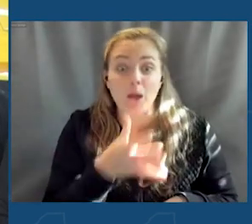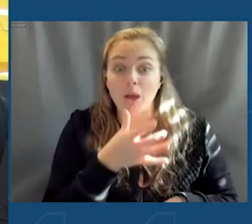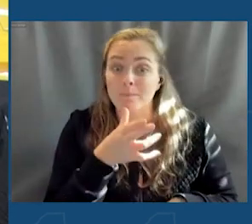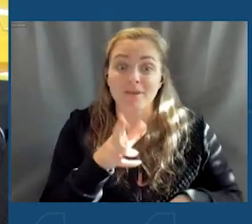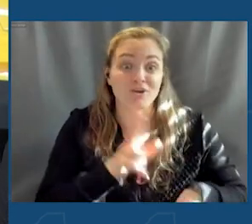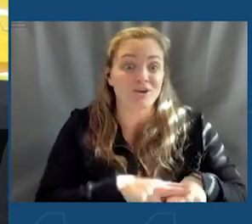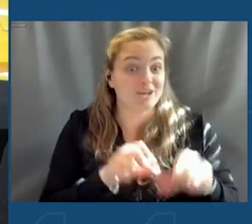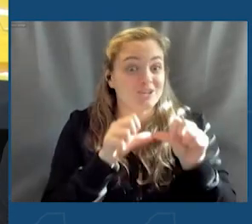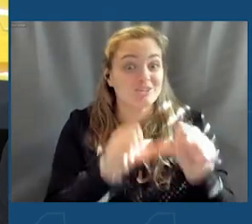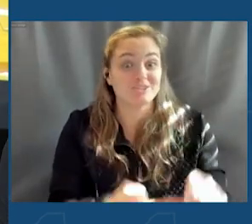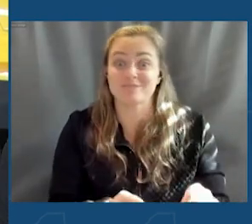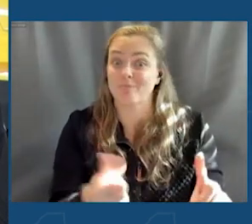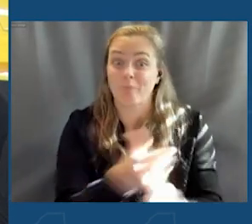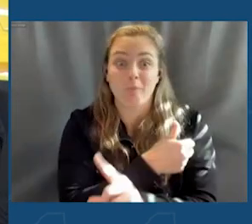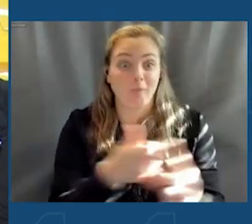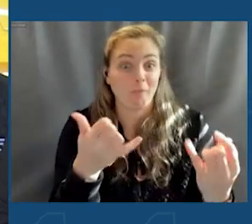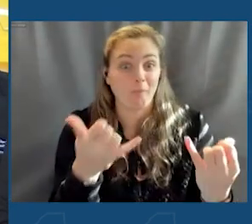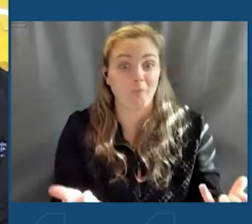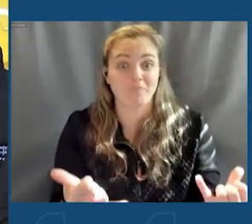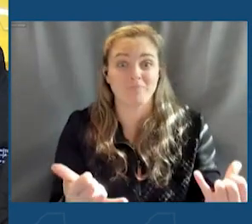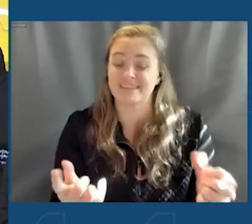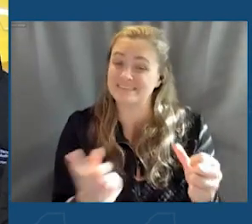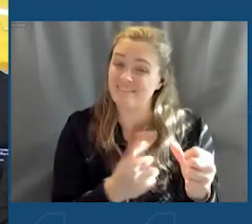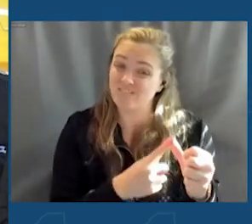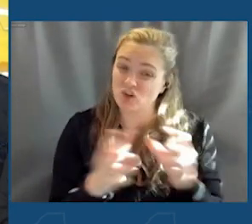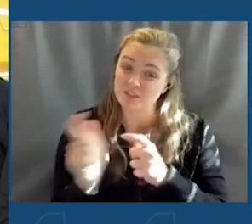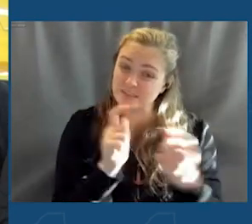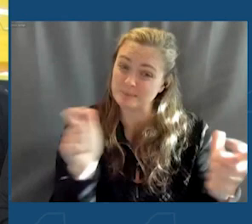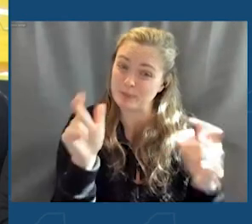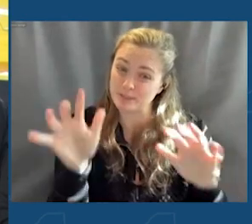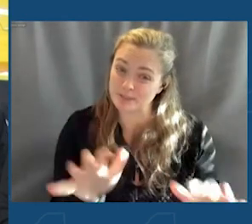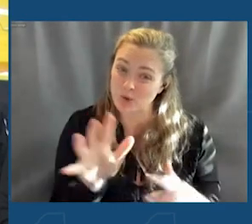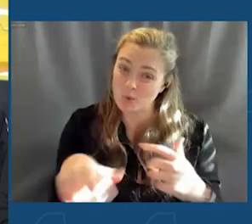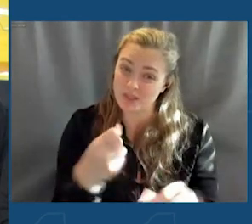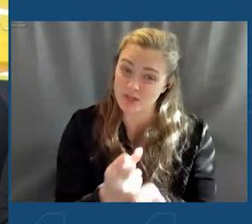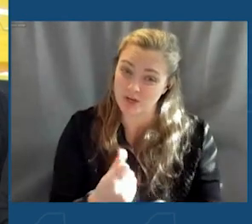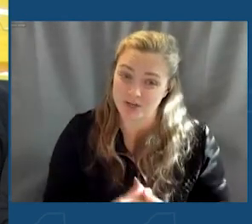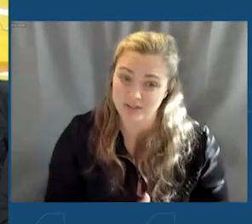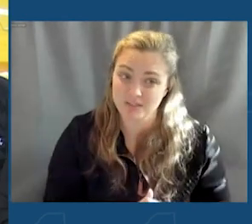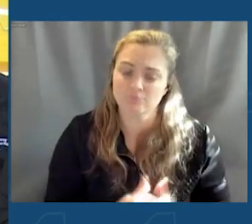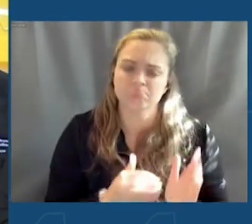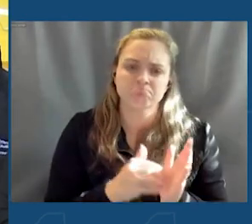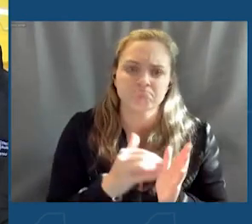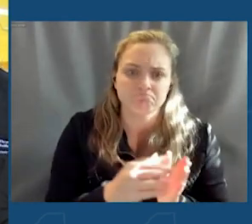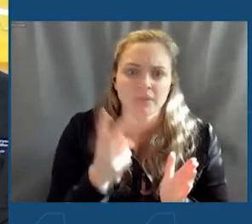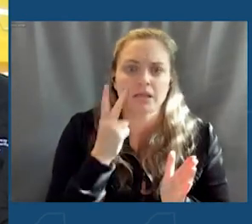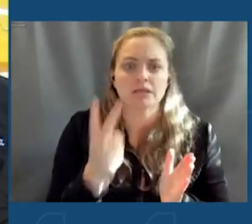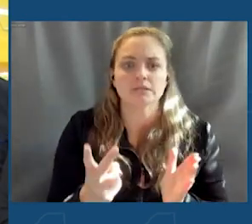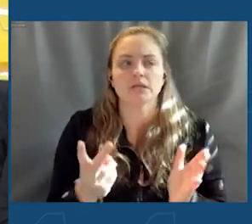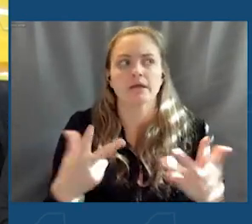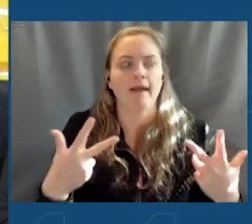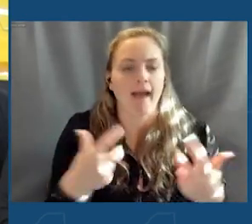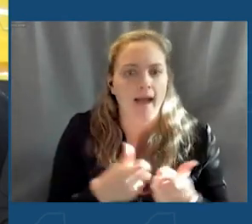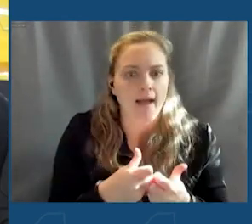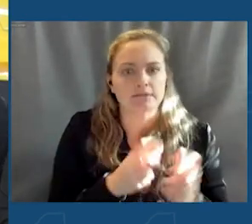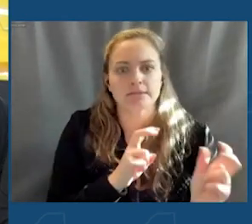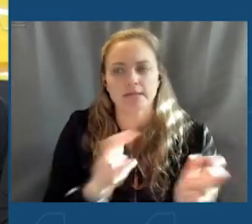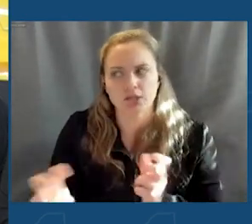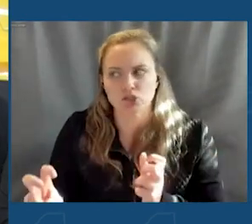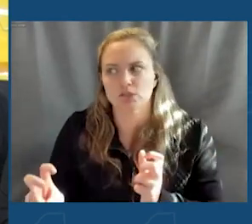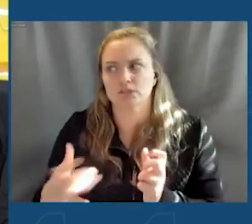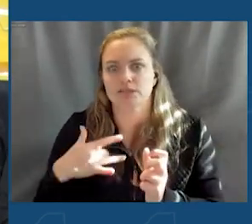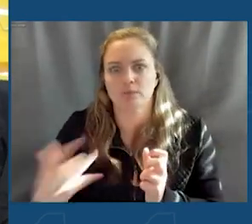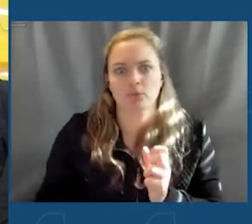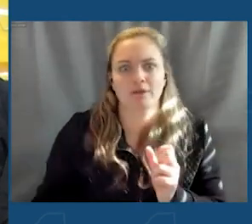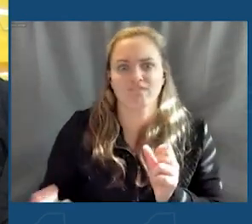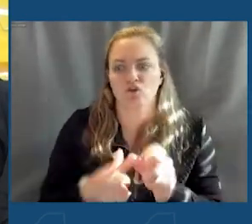I want to remind everybody, this is the first major snowstorm of the season. We often see plenty of accidents and issues during the first snowfall